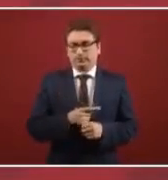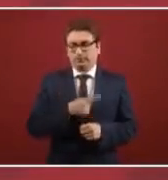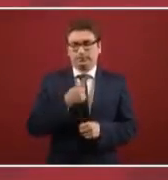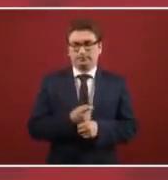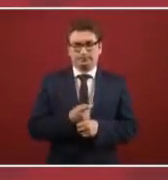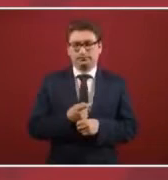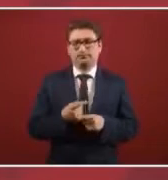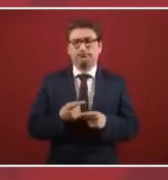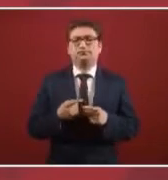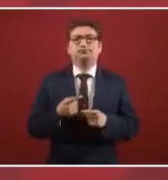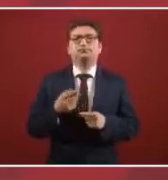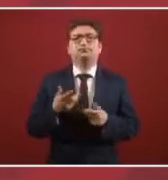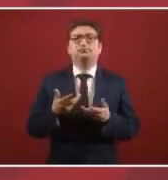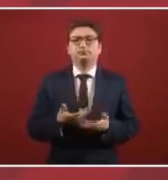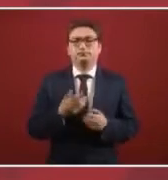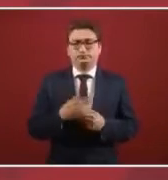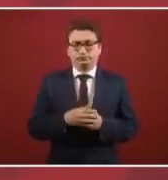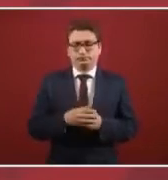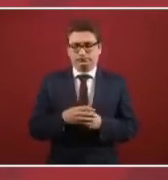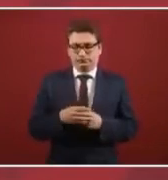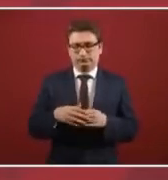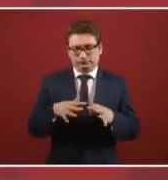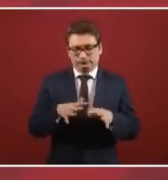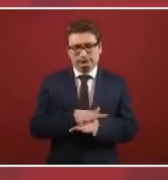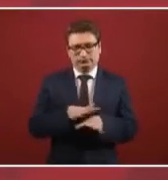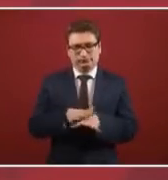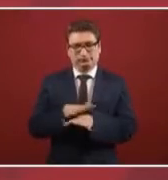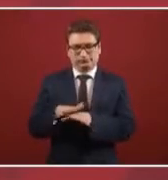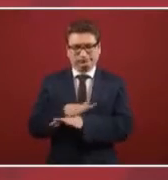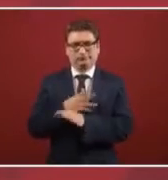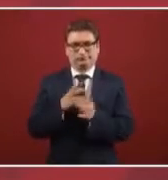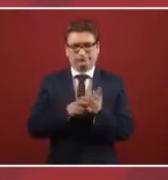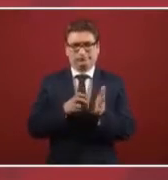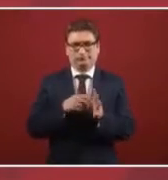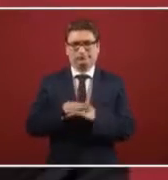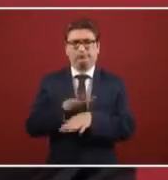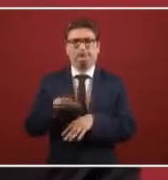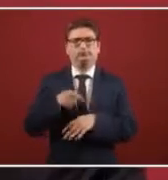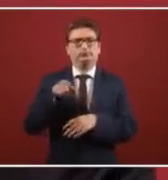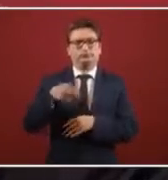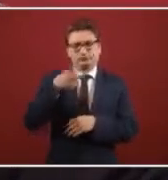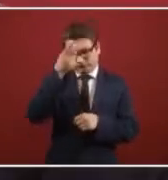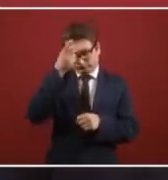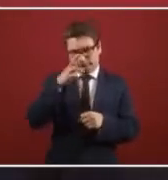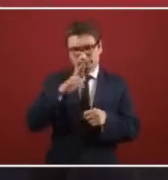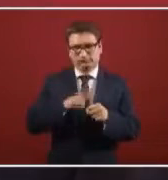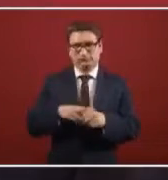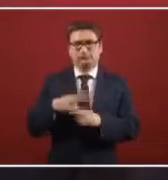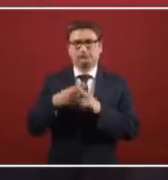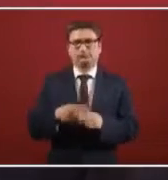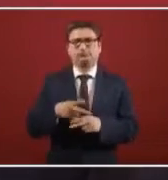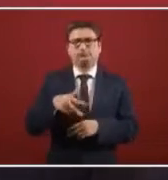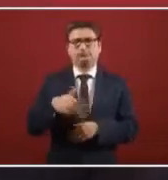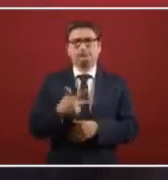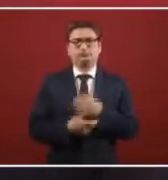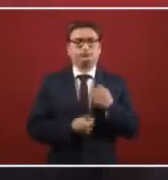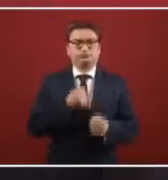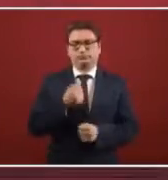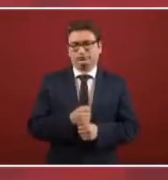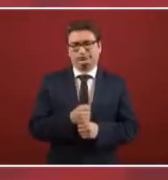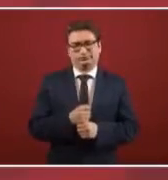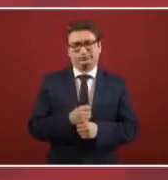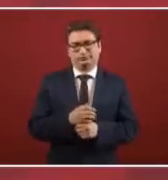que haya una renovación, there be a renewal, que el director llevaba because 13 the años, director had been there 13